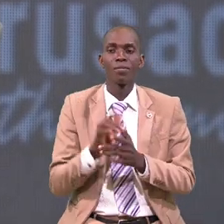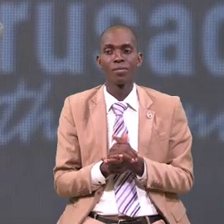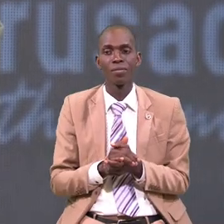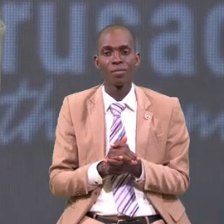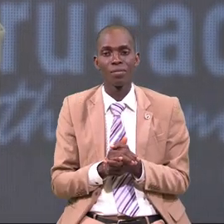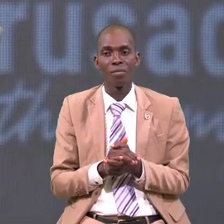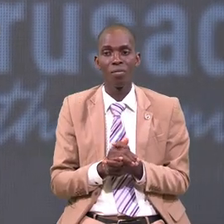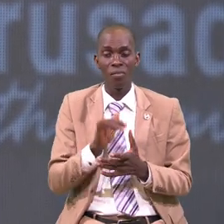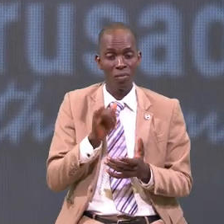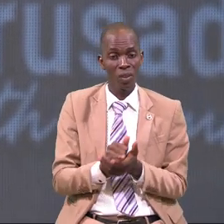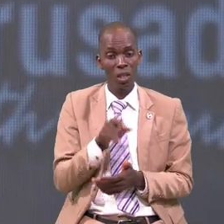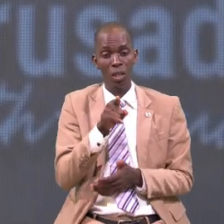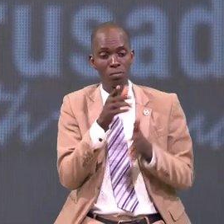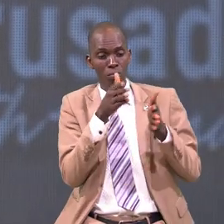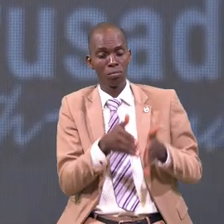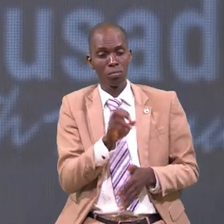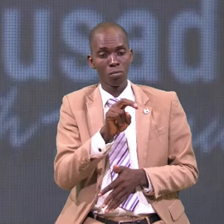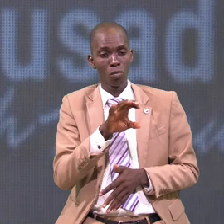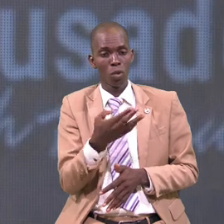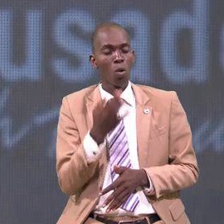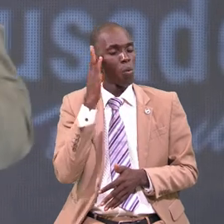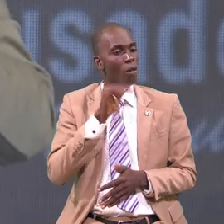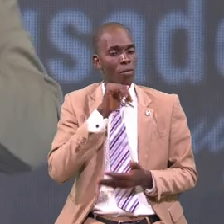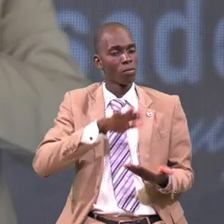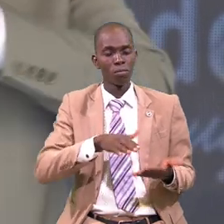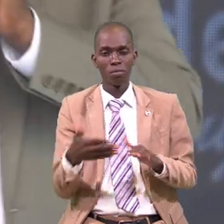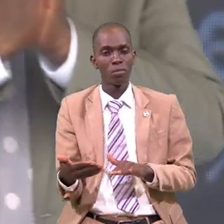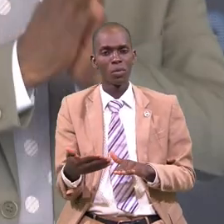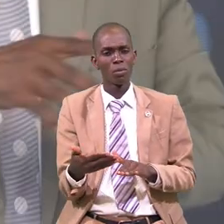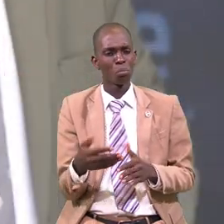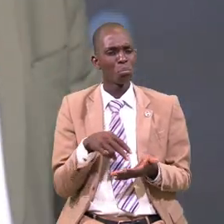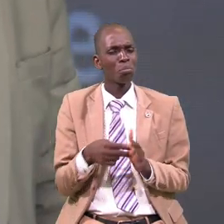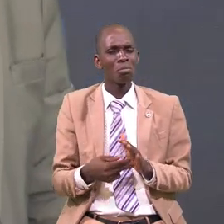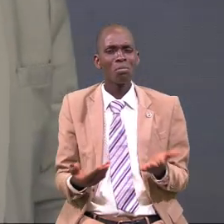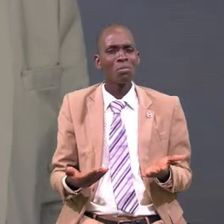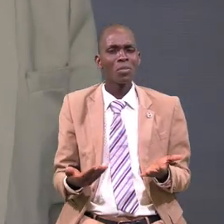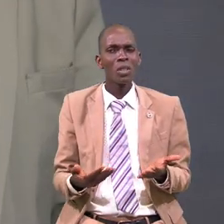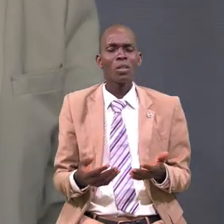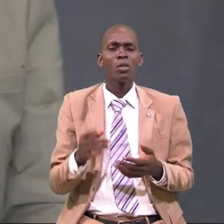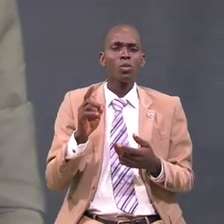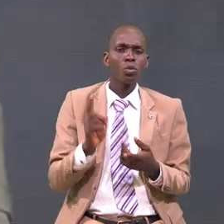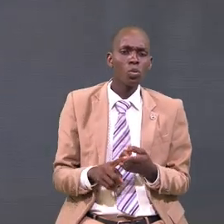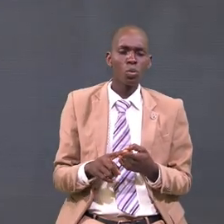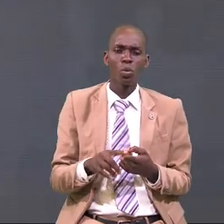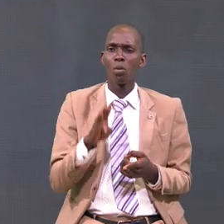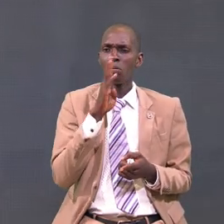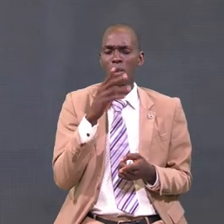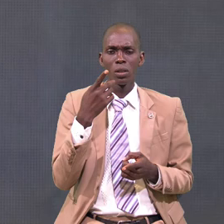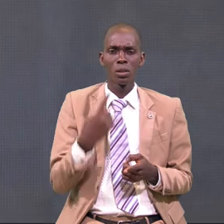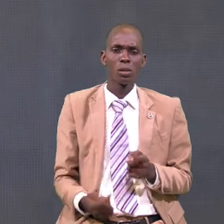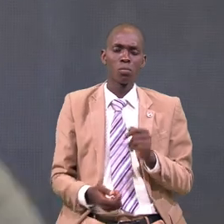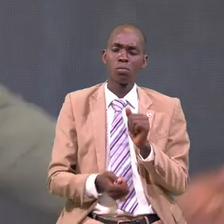that he should not see death. What does it mean to be the lonely,